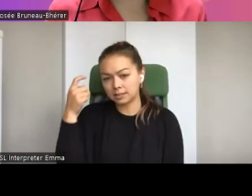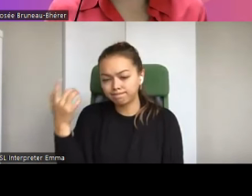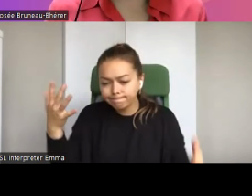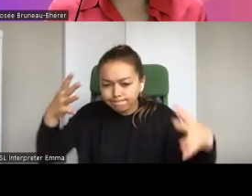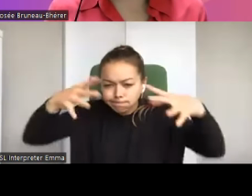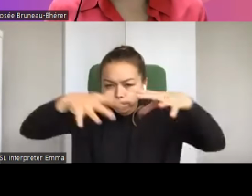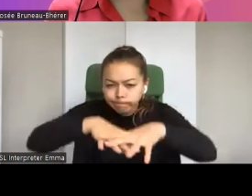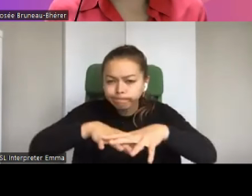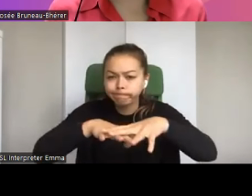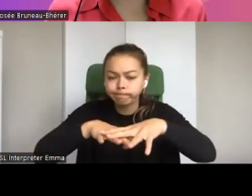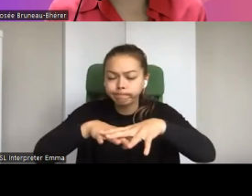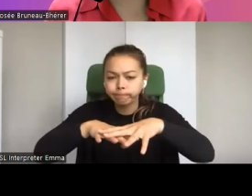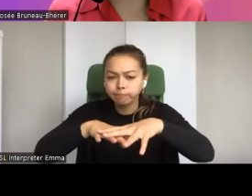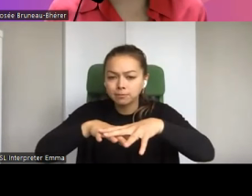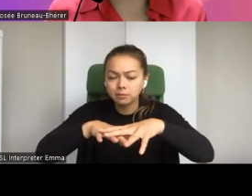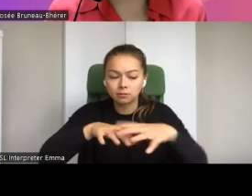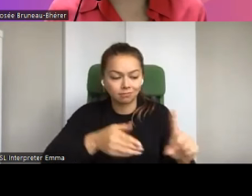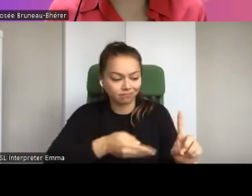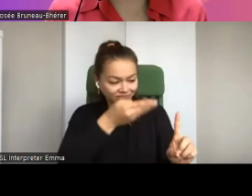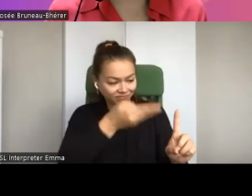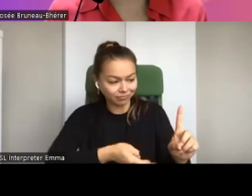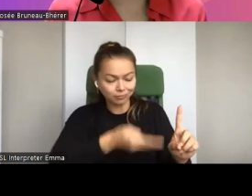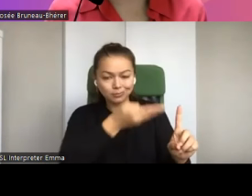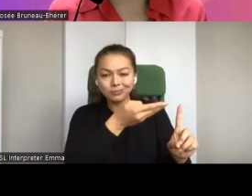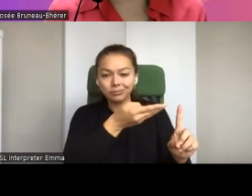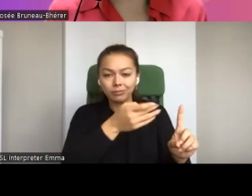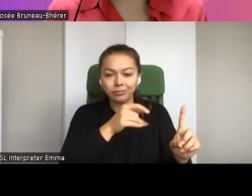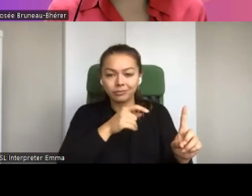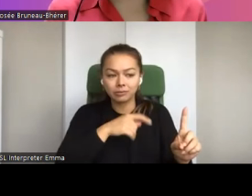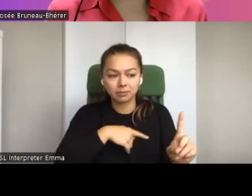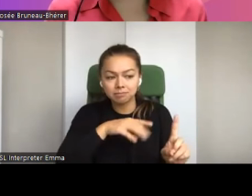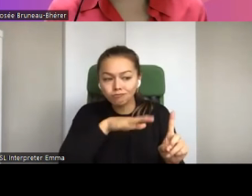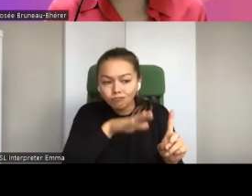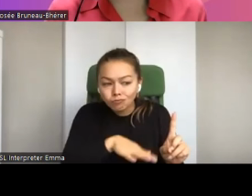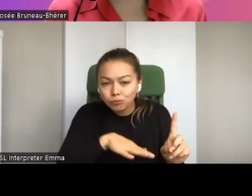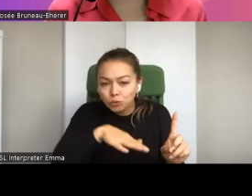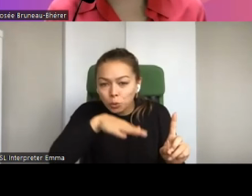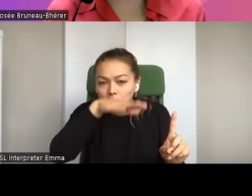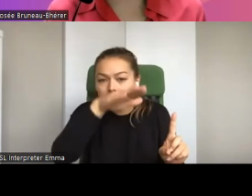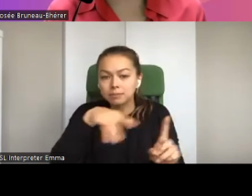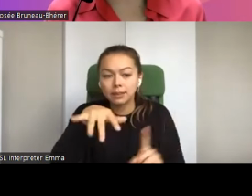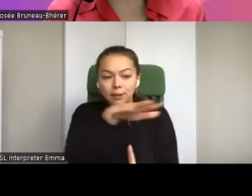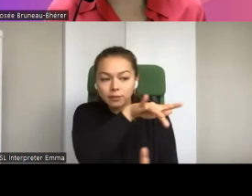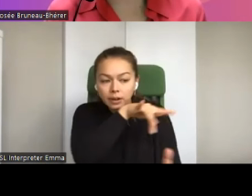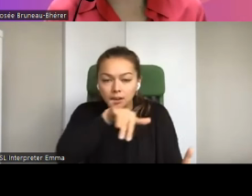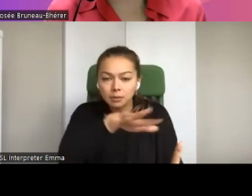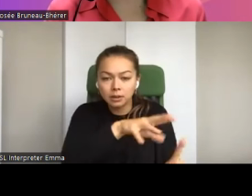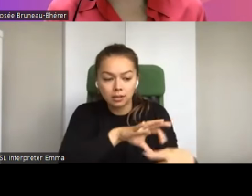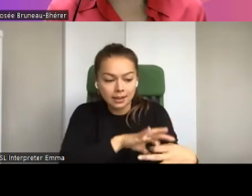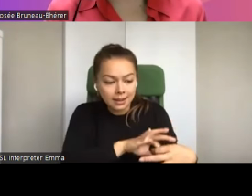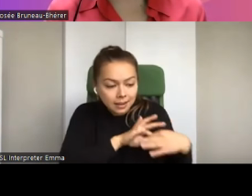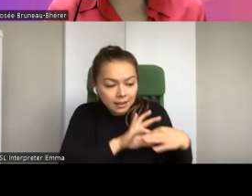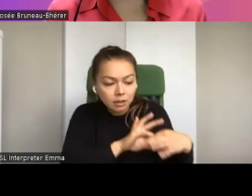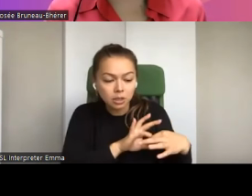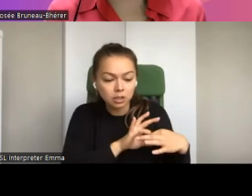of these children growing up in an environment of interpersonal trauma,